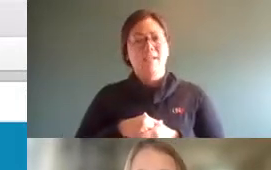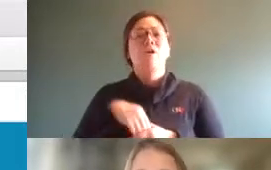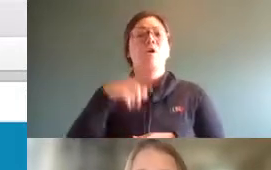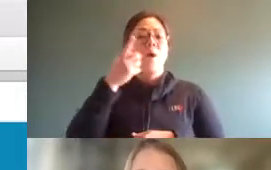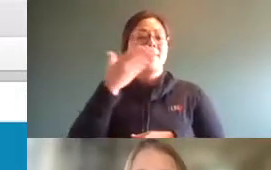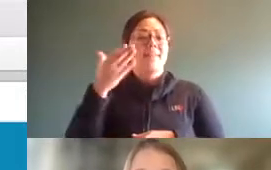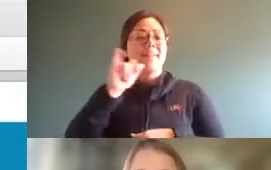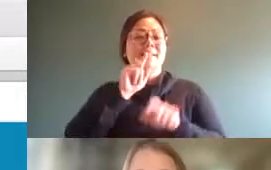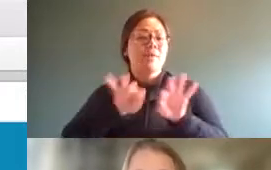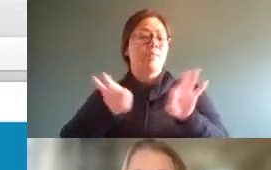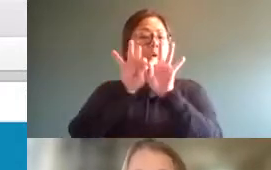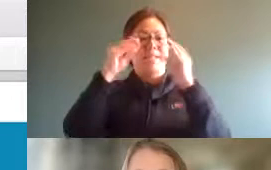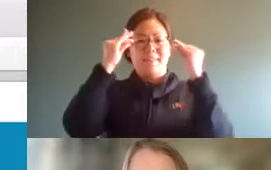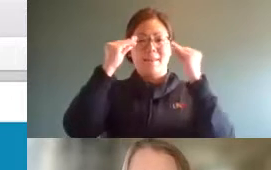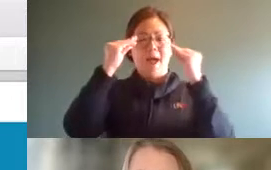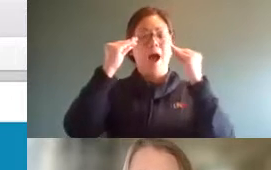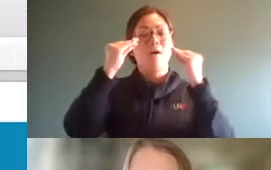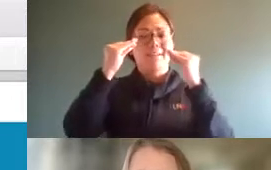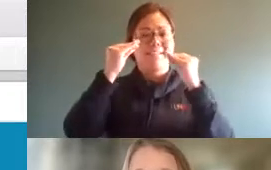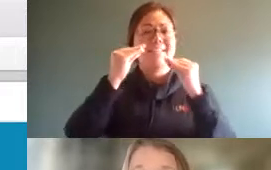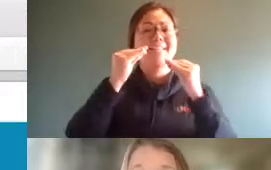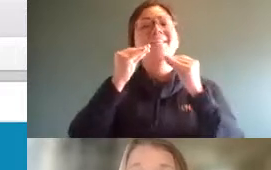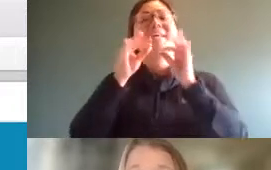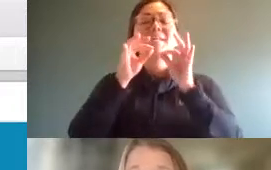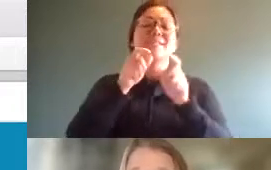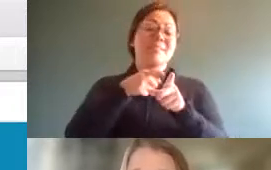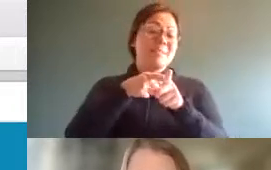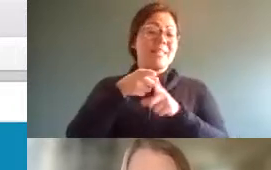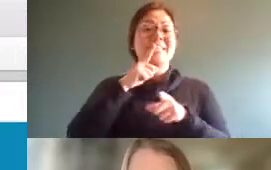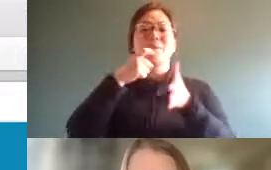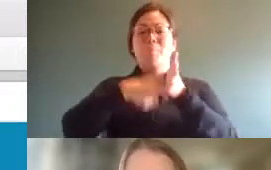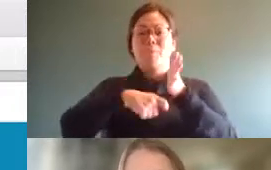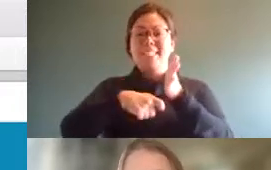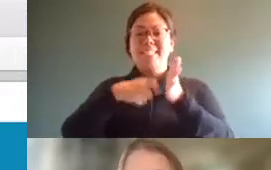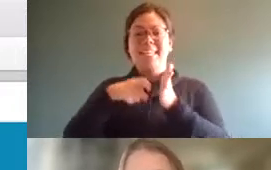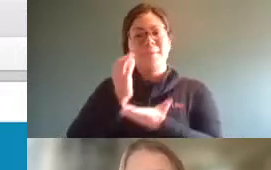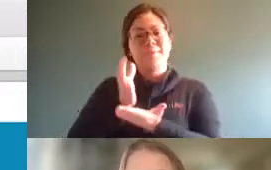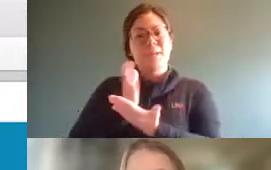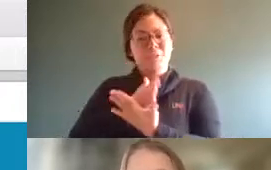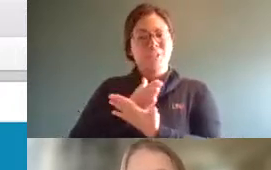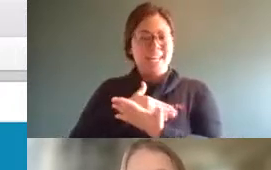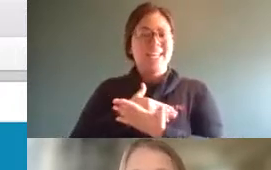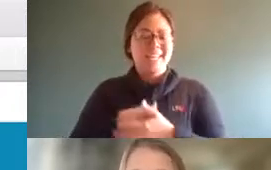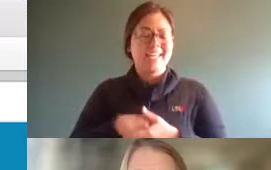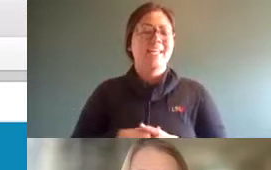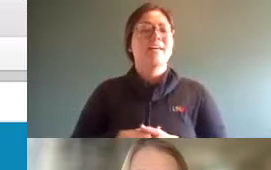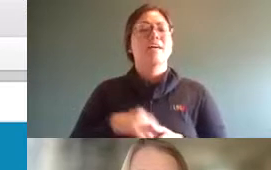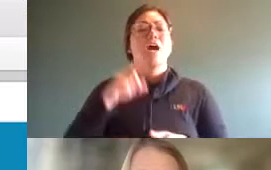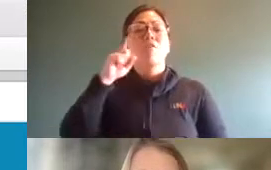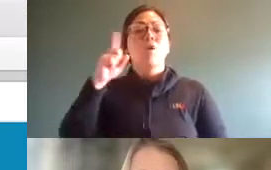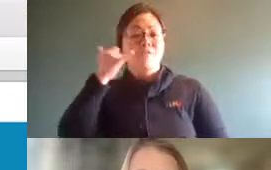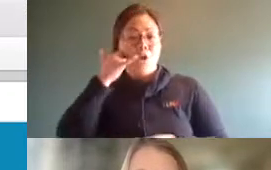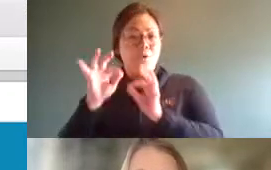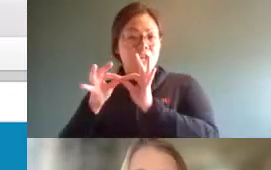important to think about, especially for all y'all, is pricing and budgeting. For phone interpreting,